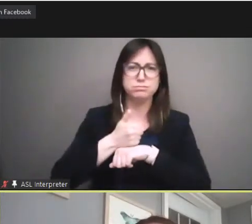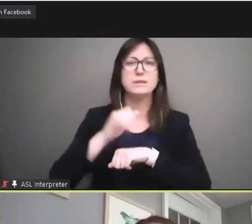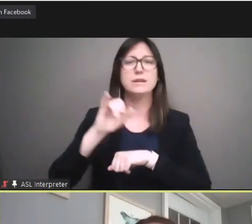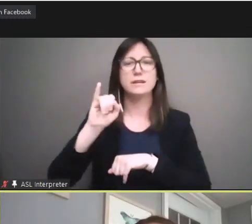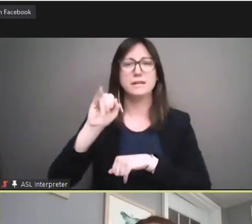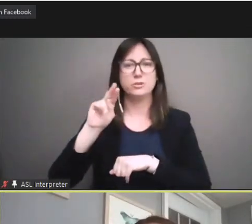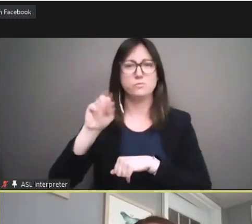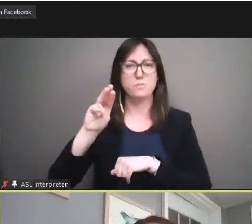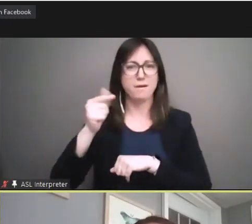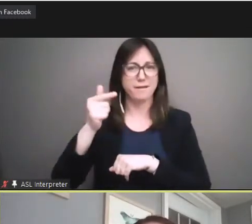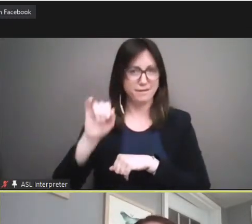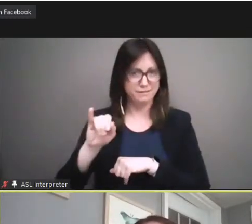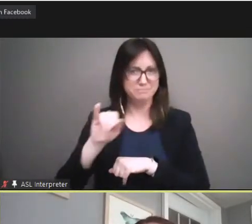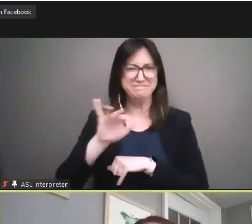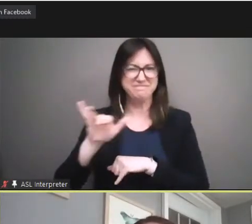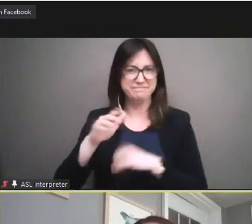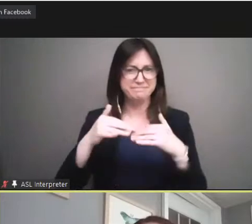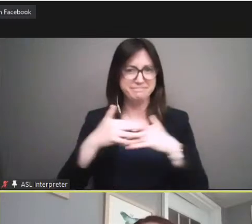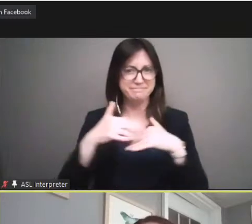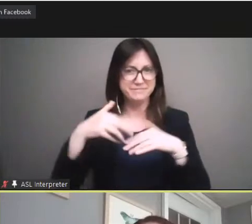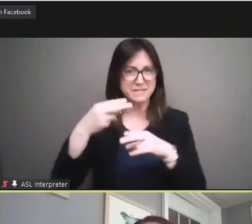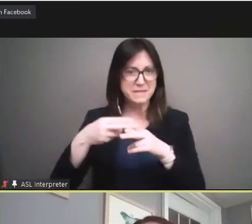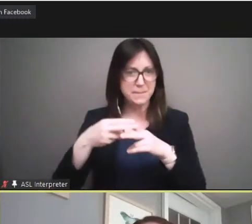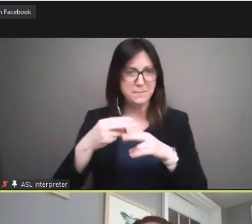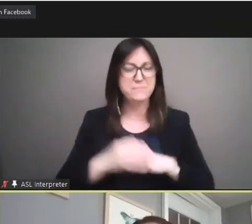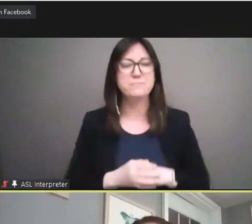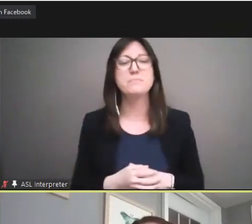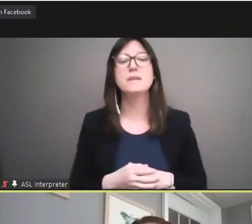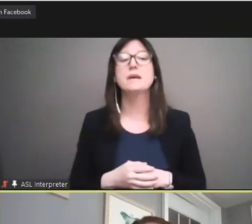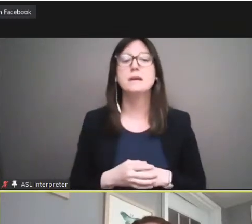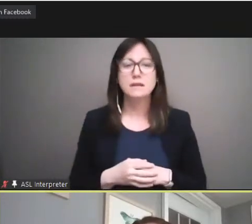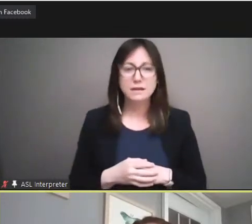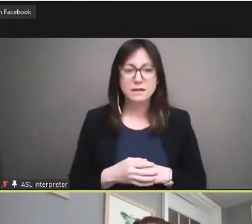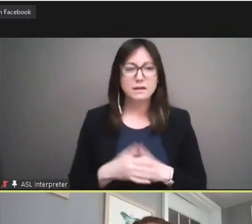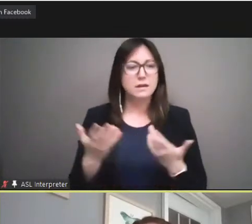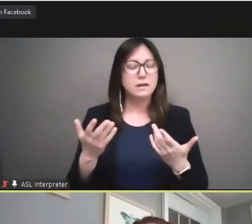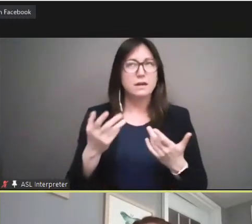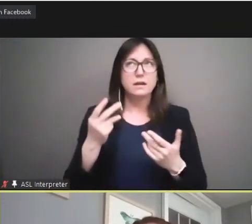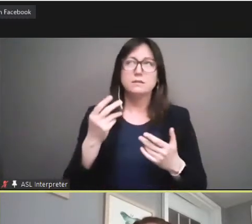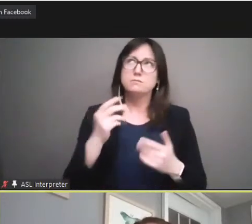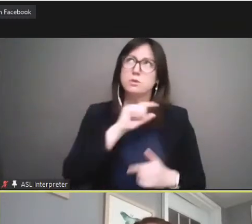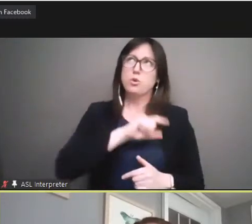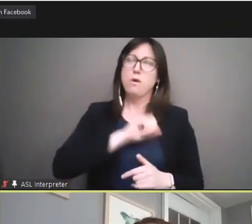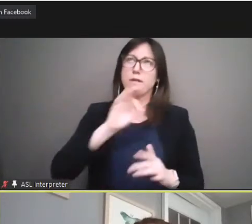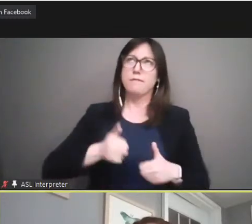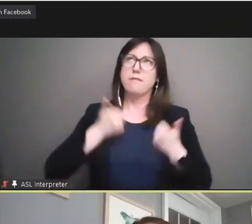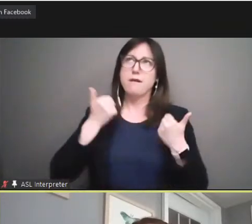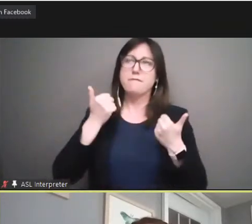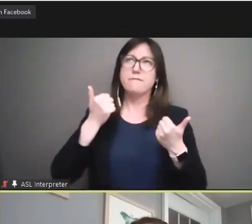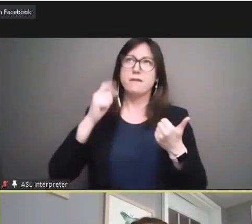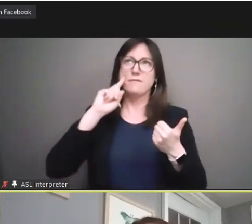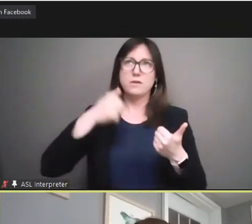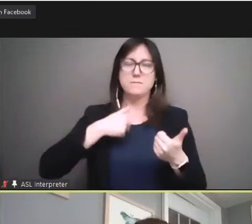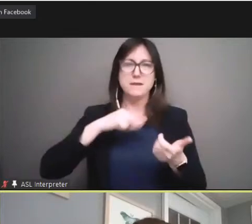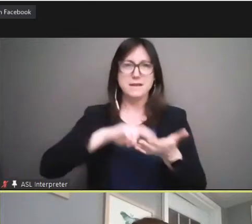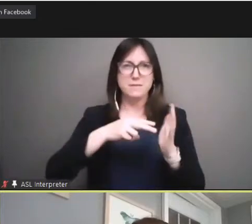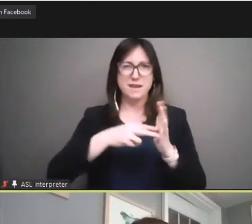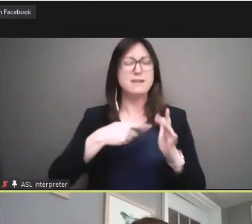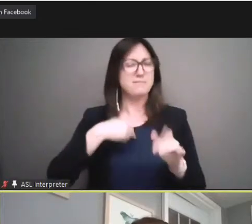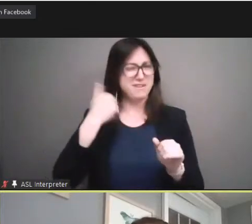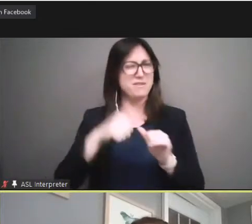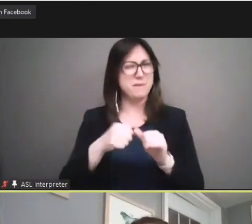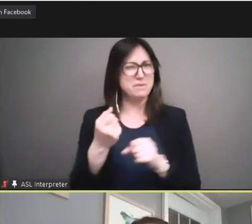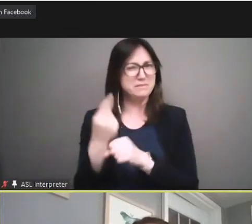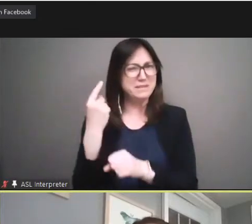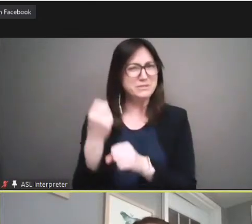Unama'ki. I guess when I think about quality of life, I remember doing my survey a couple of